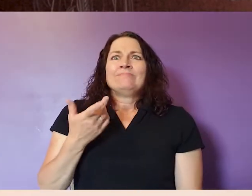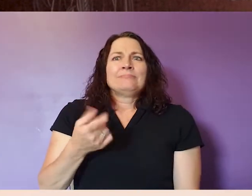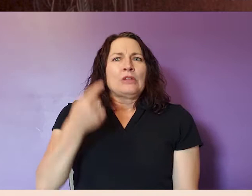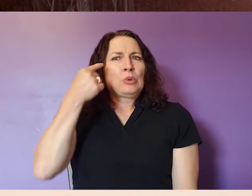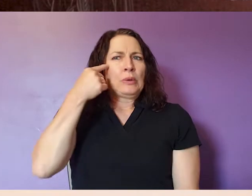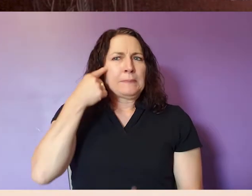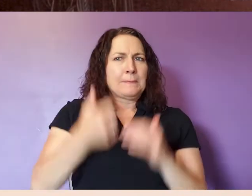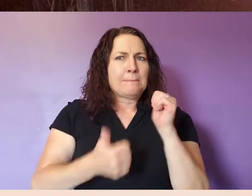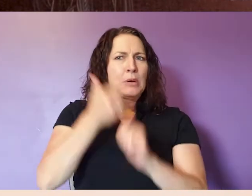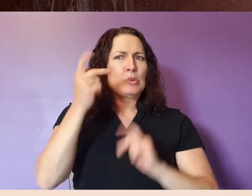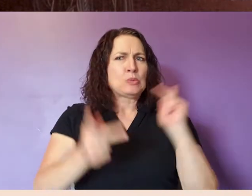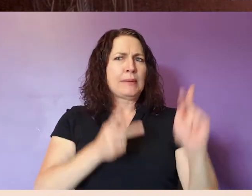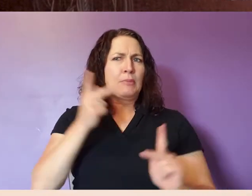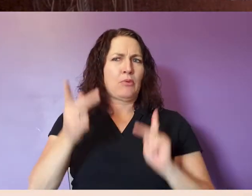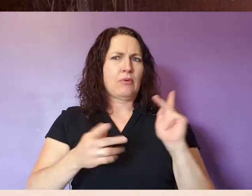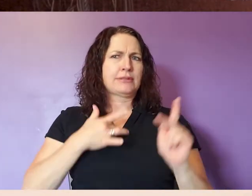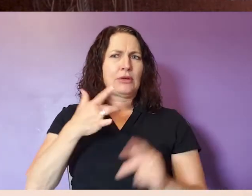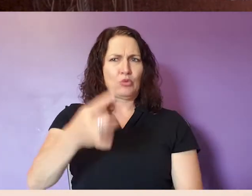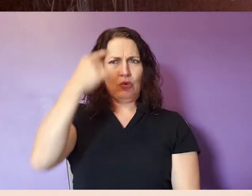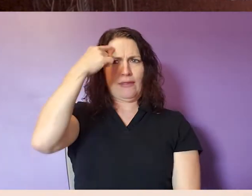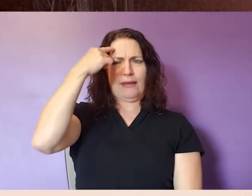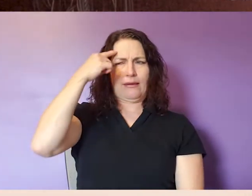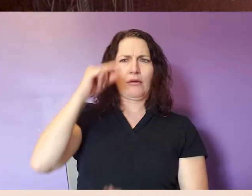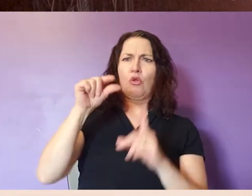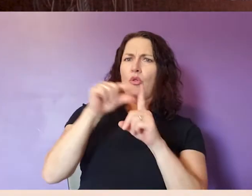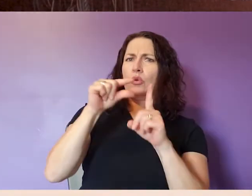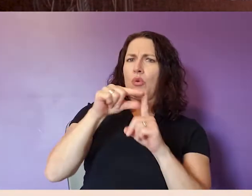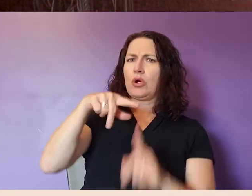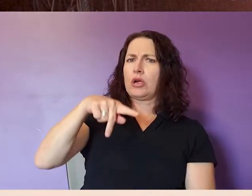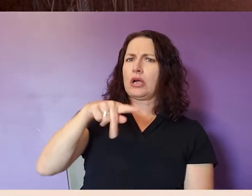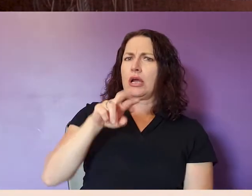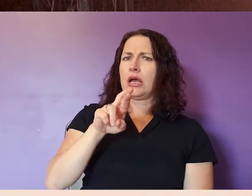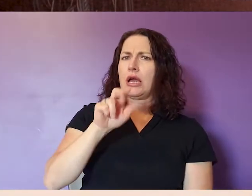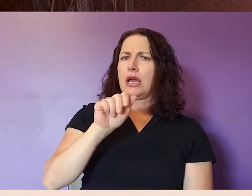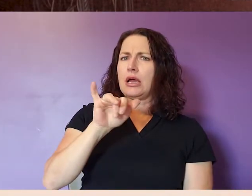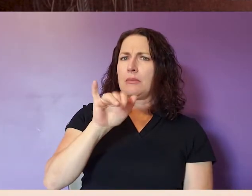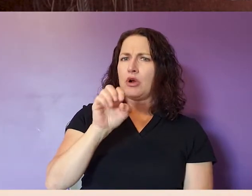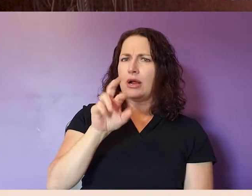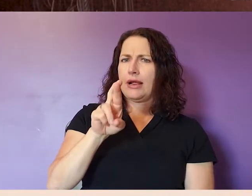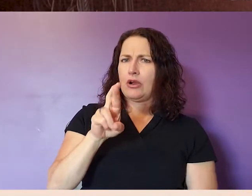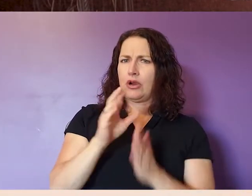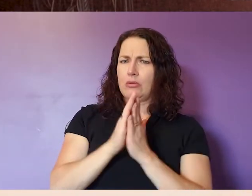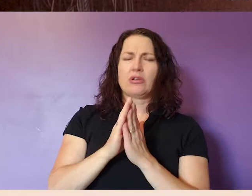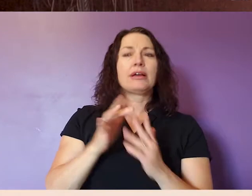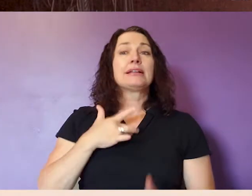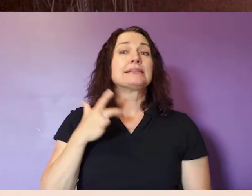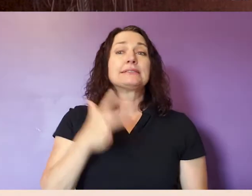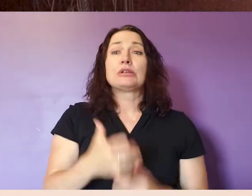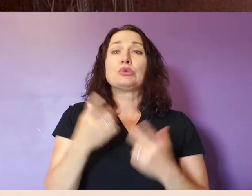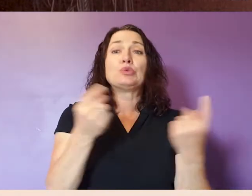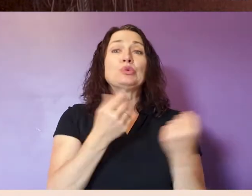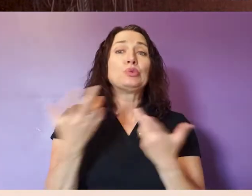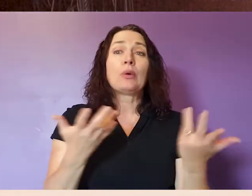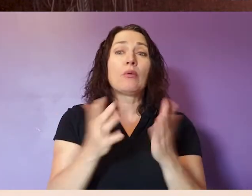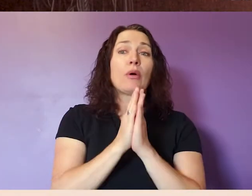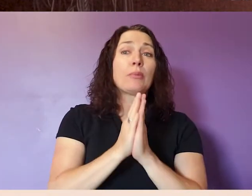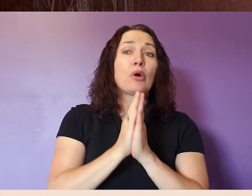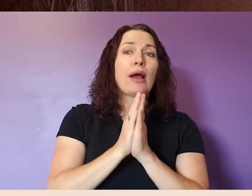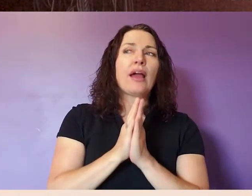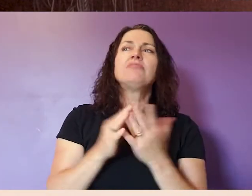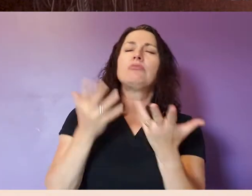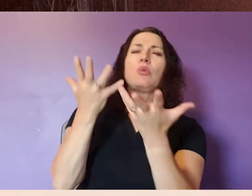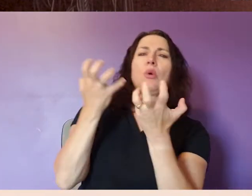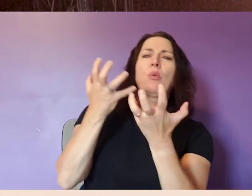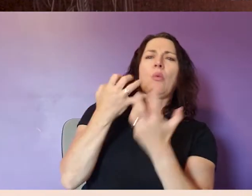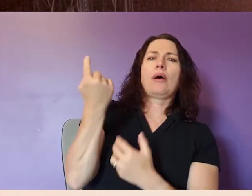what do you think most people think about when they say the word prayer it's usually asking for something which is one